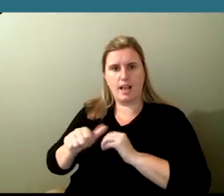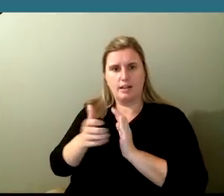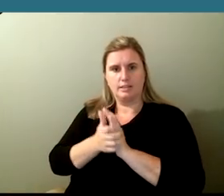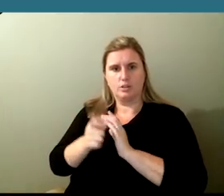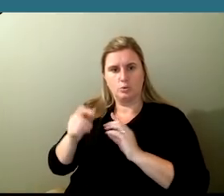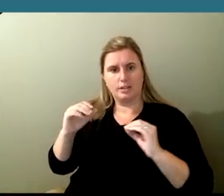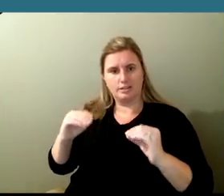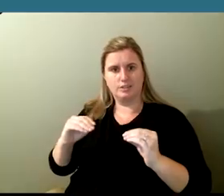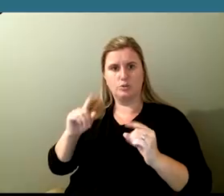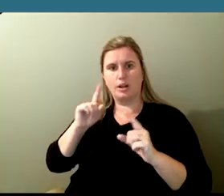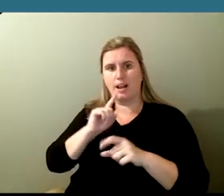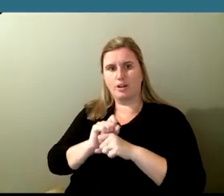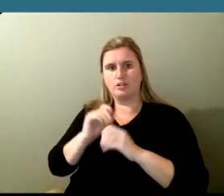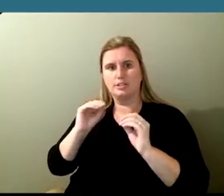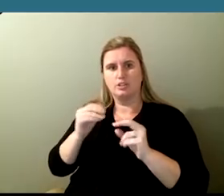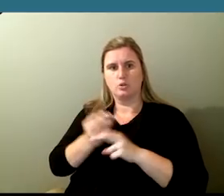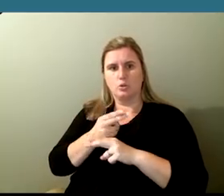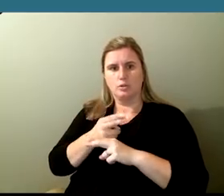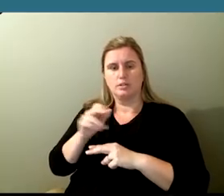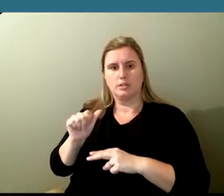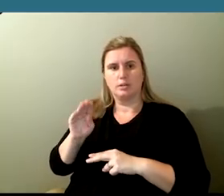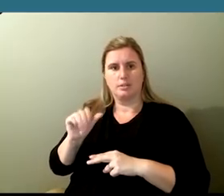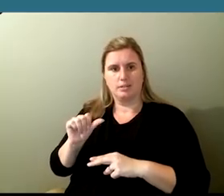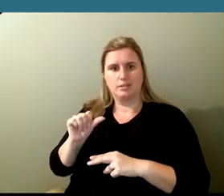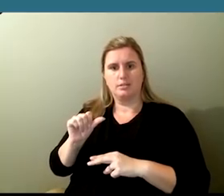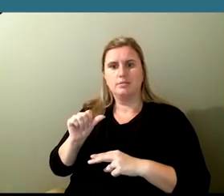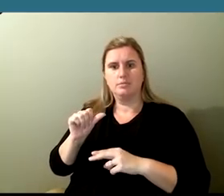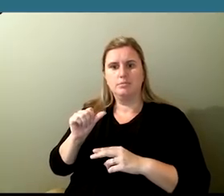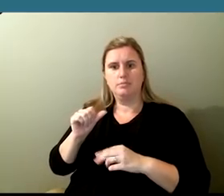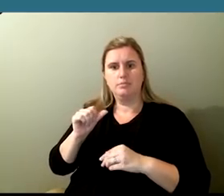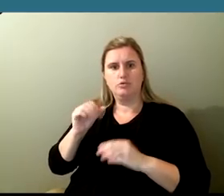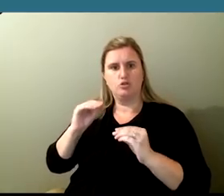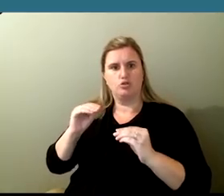teach, you can actually teach it using this specific training package. Now,